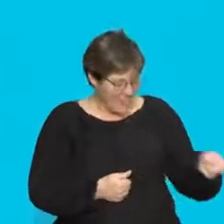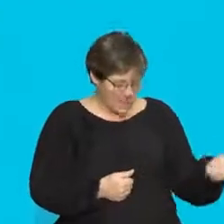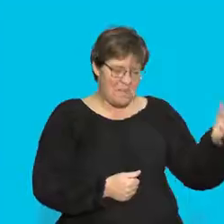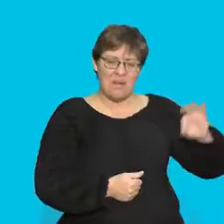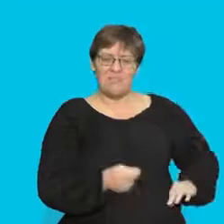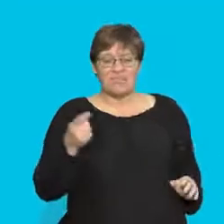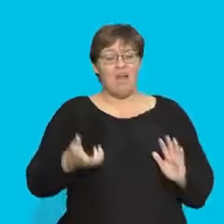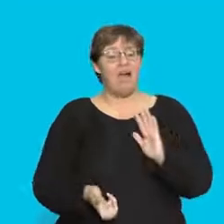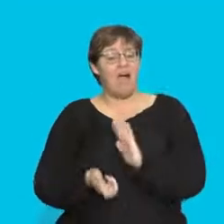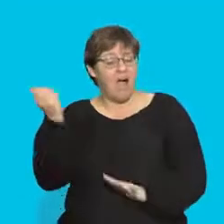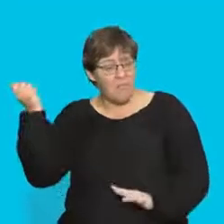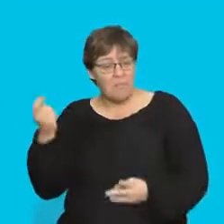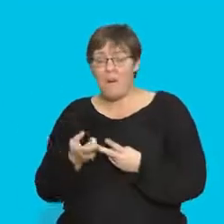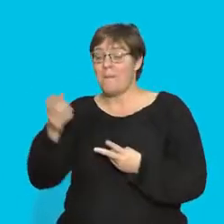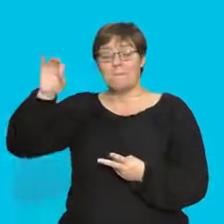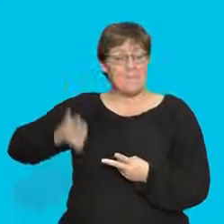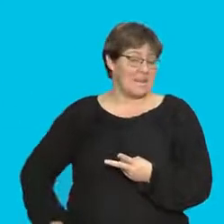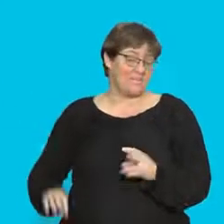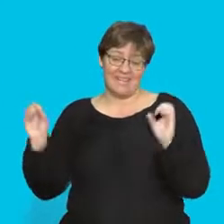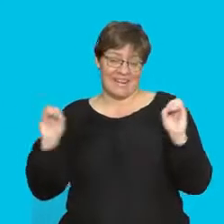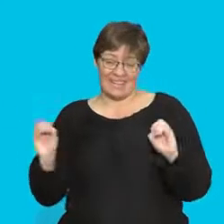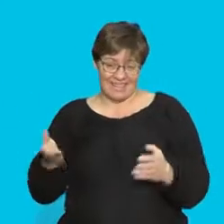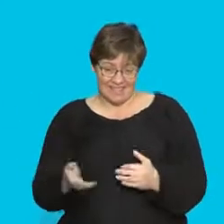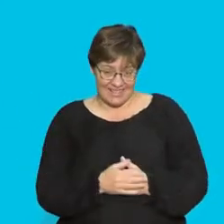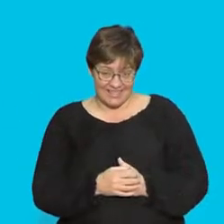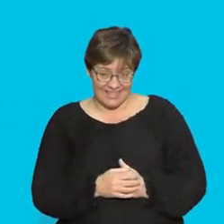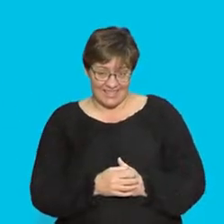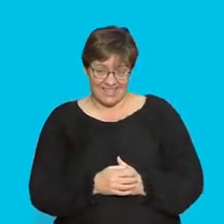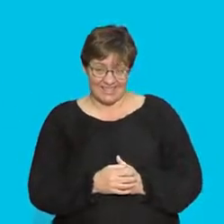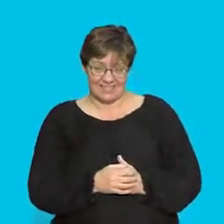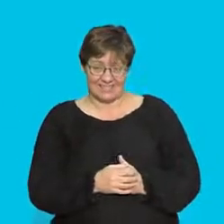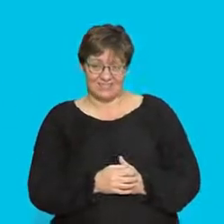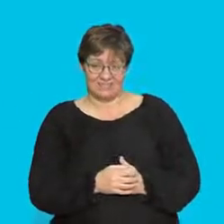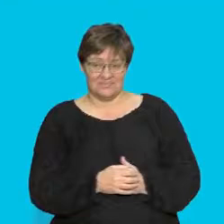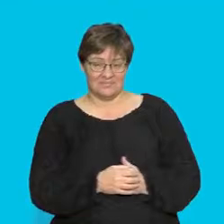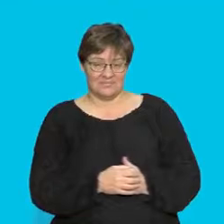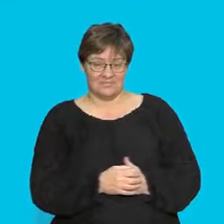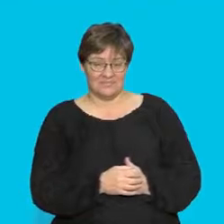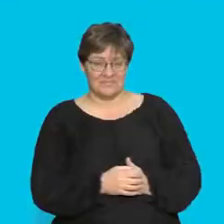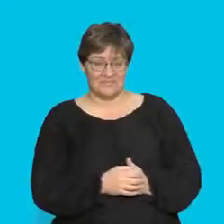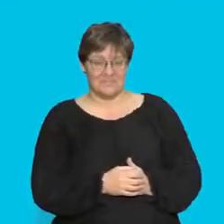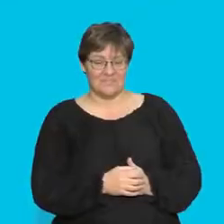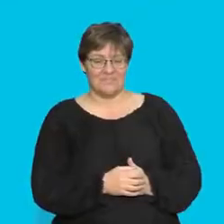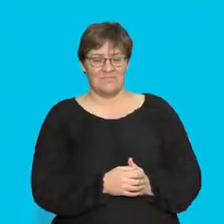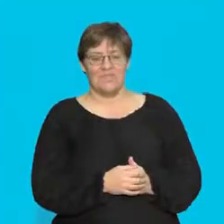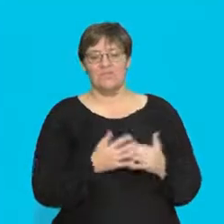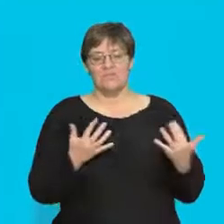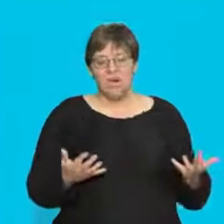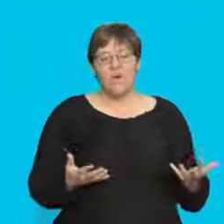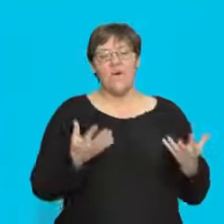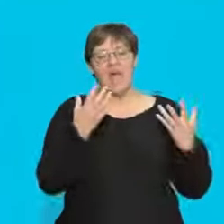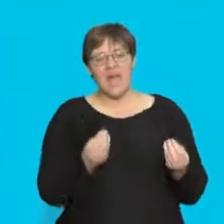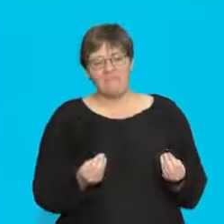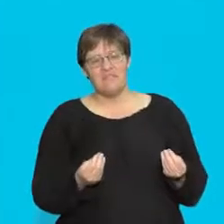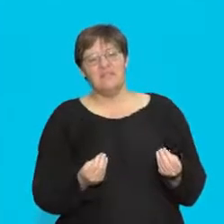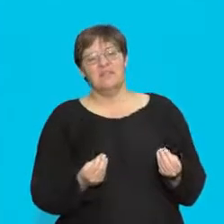that benefits. The whale isn't harmed, and it certainly isn't benefited from this tiny little barnacle on